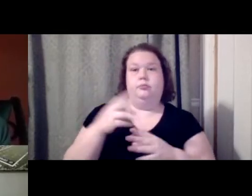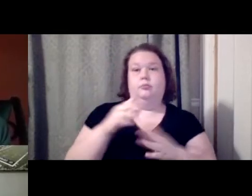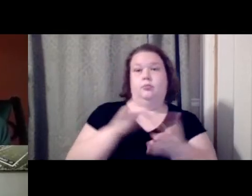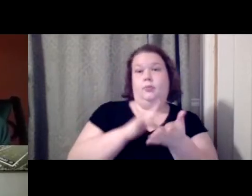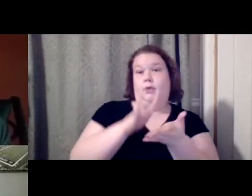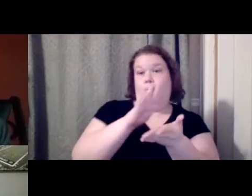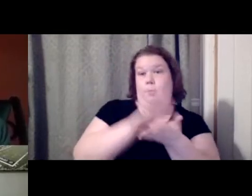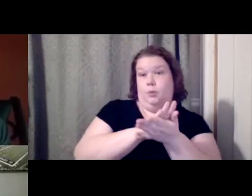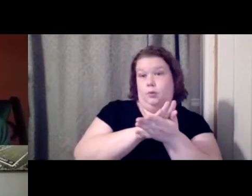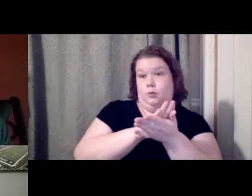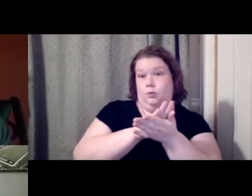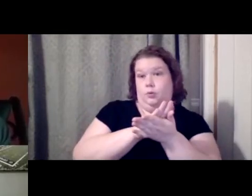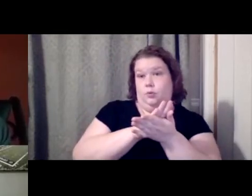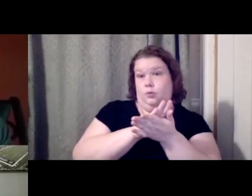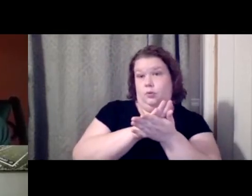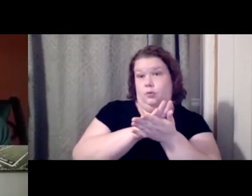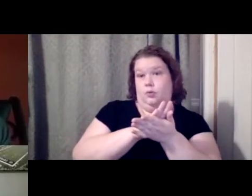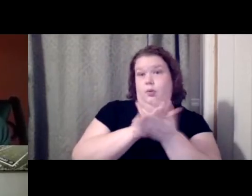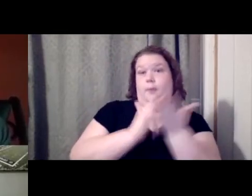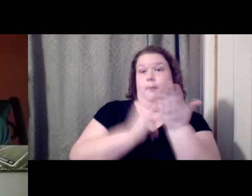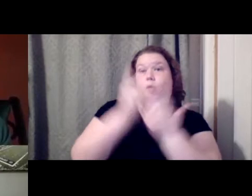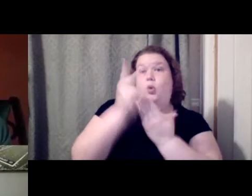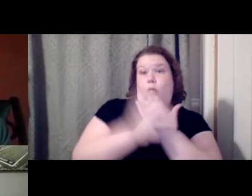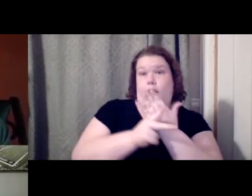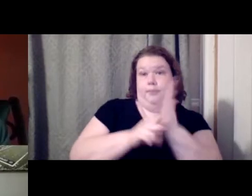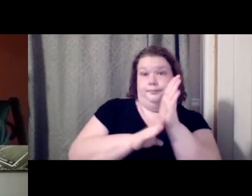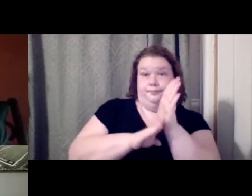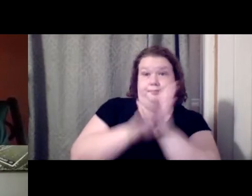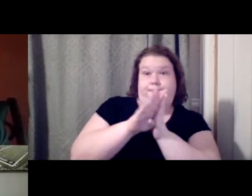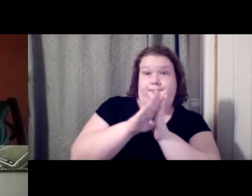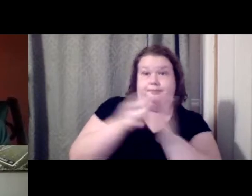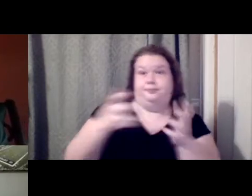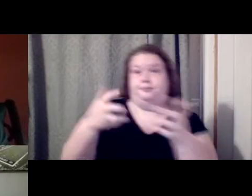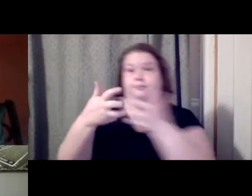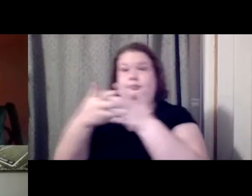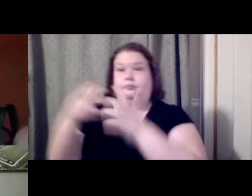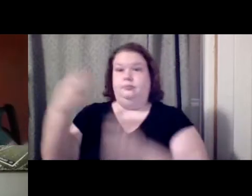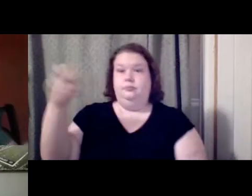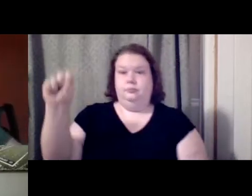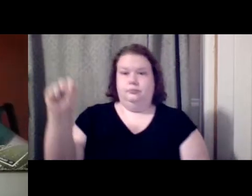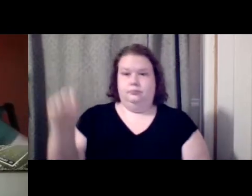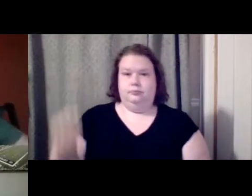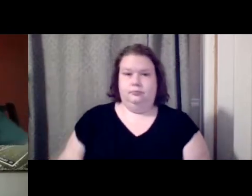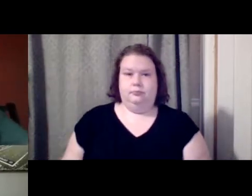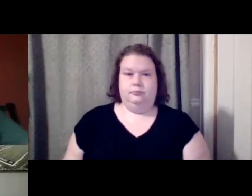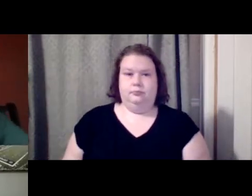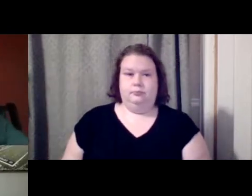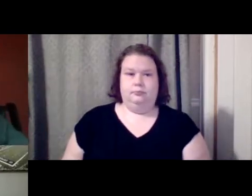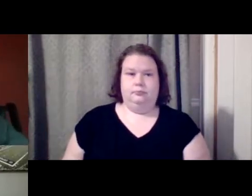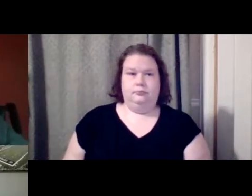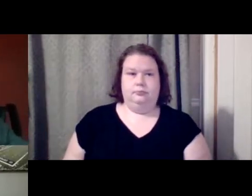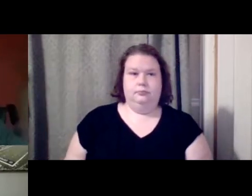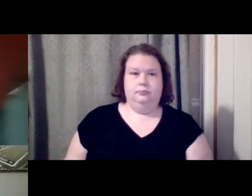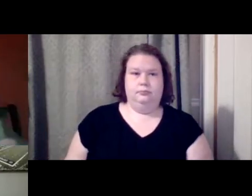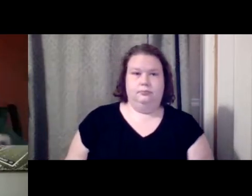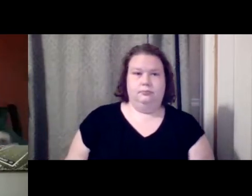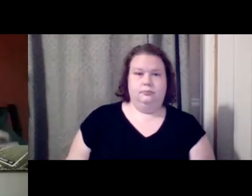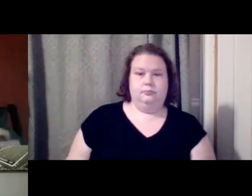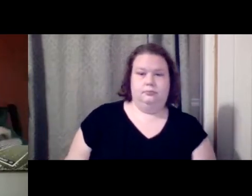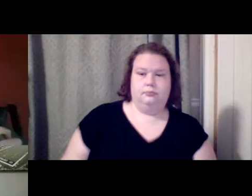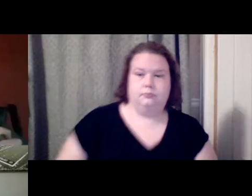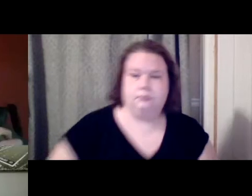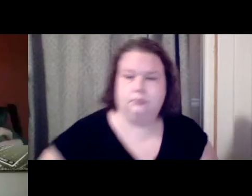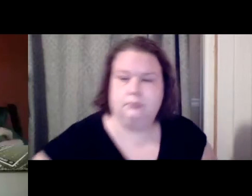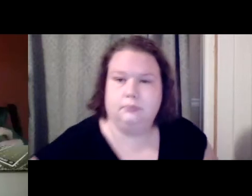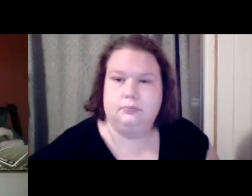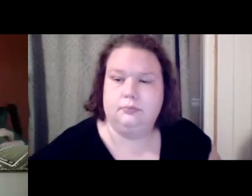programs and team them. Can I I'd like to add some